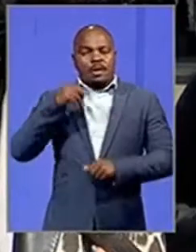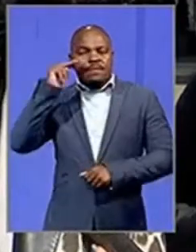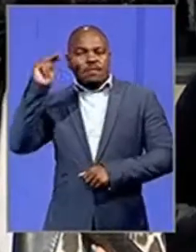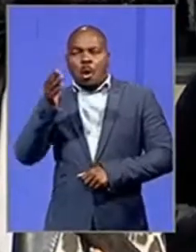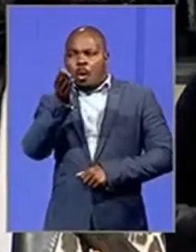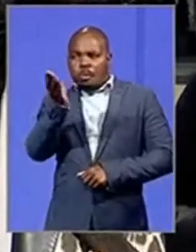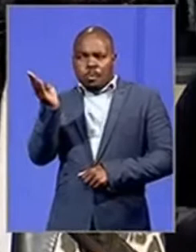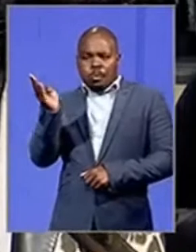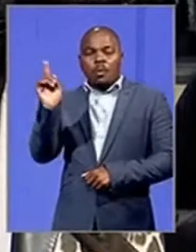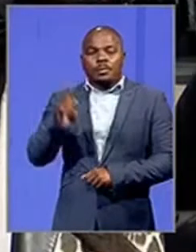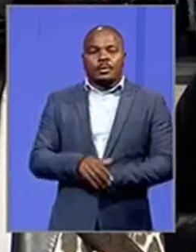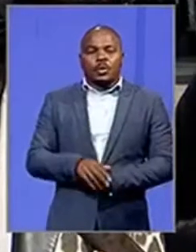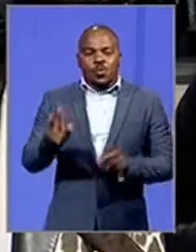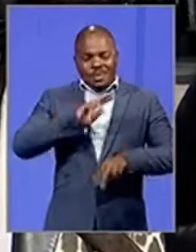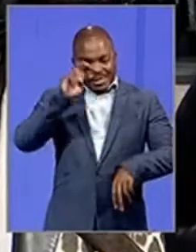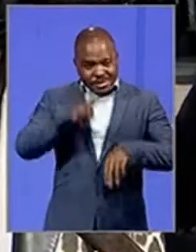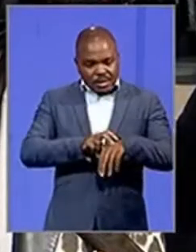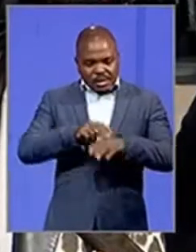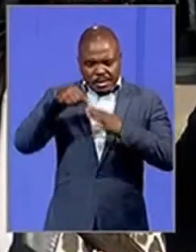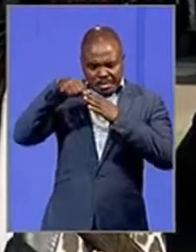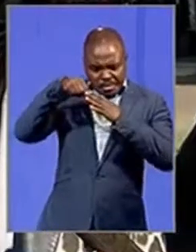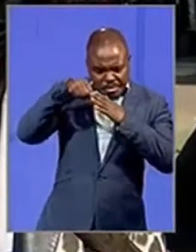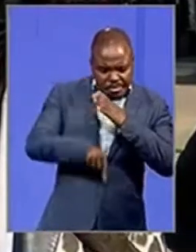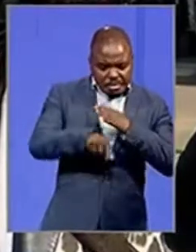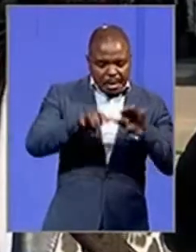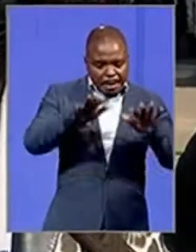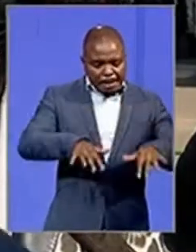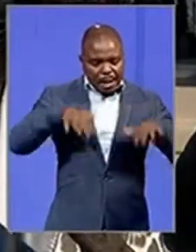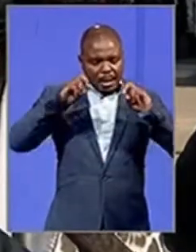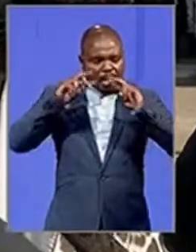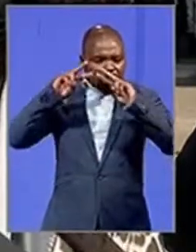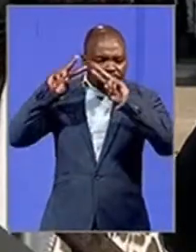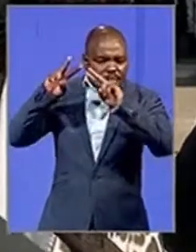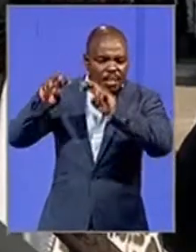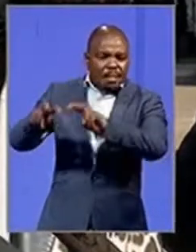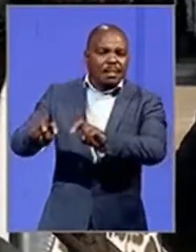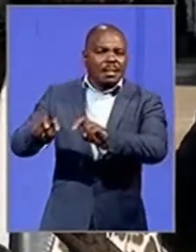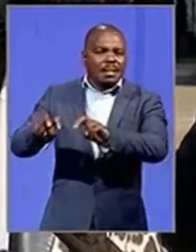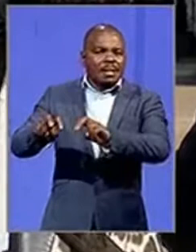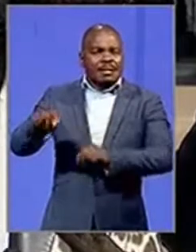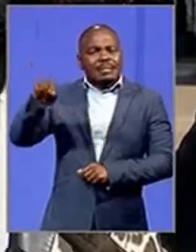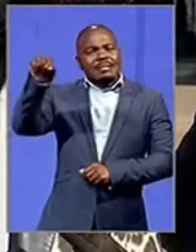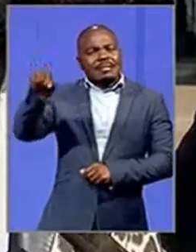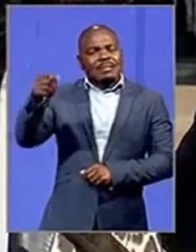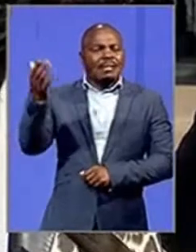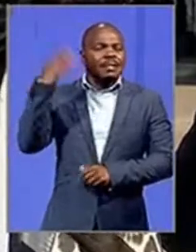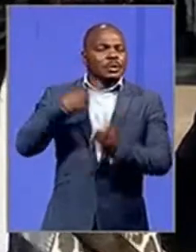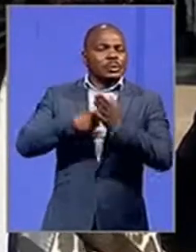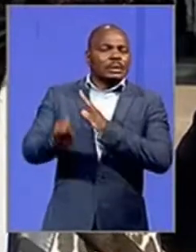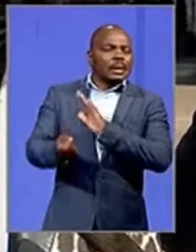strongly is the need for an in-depth parliamentary inquiry into the events of the last